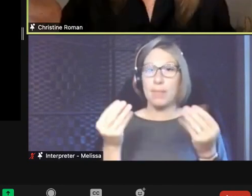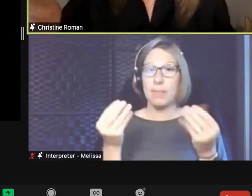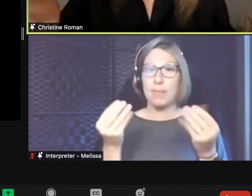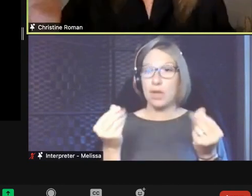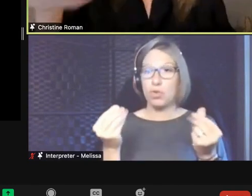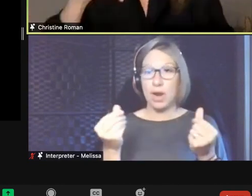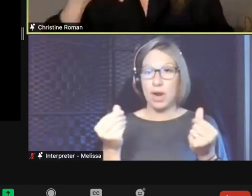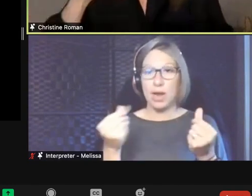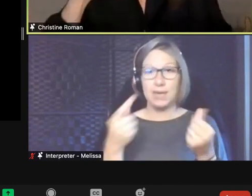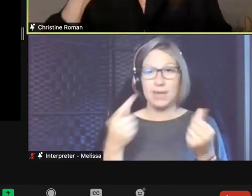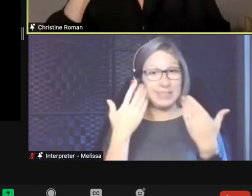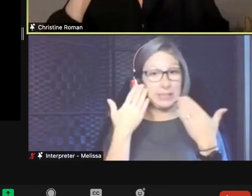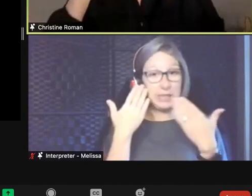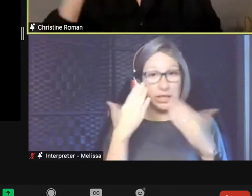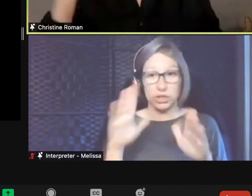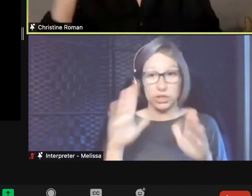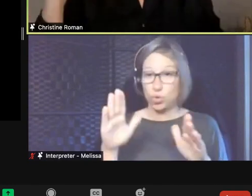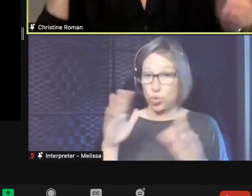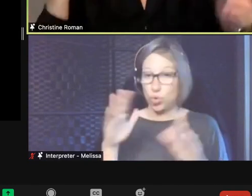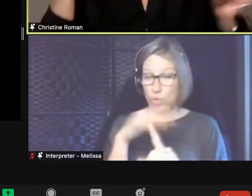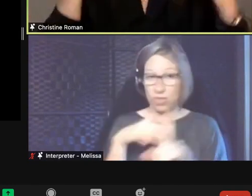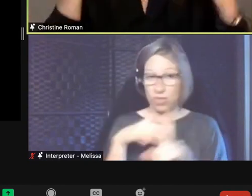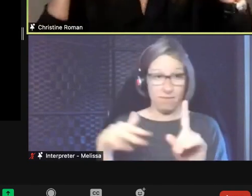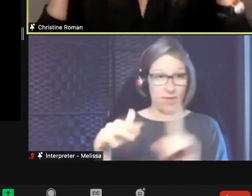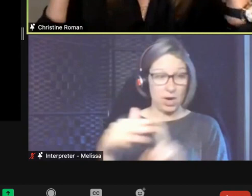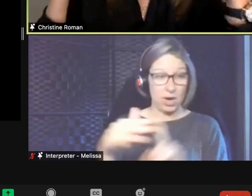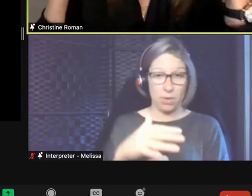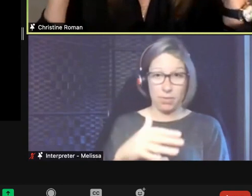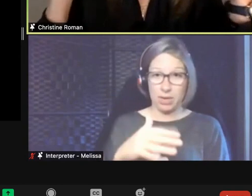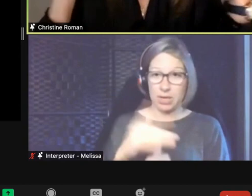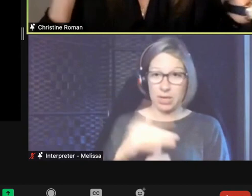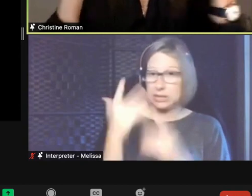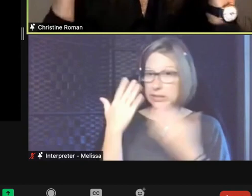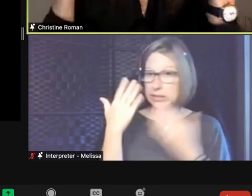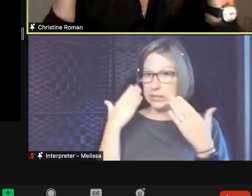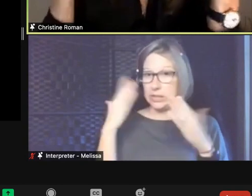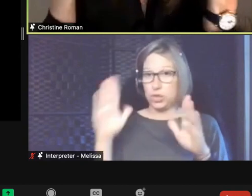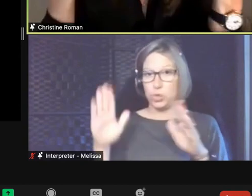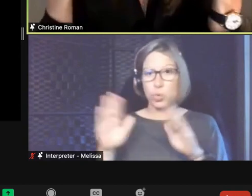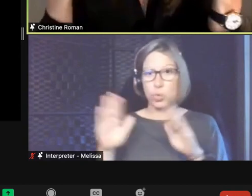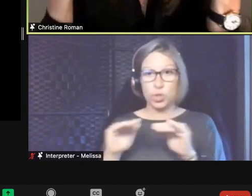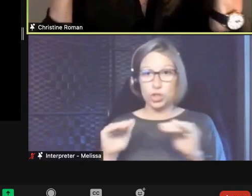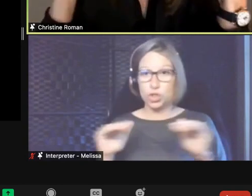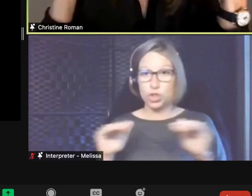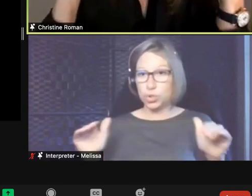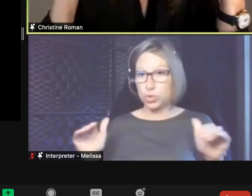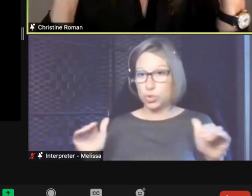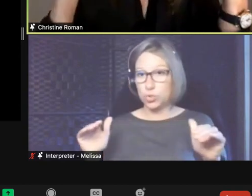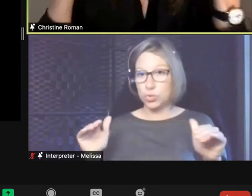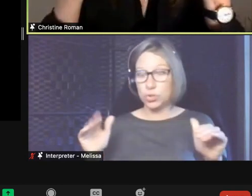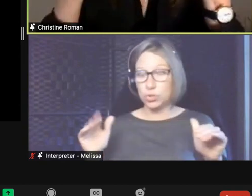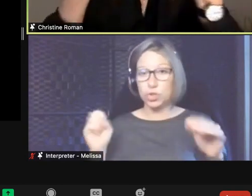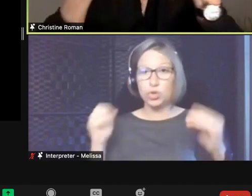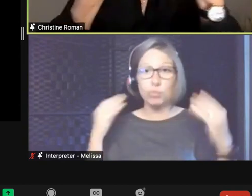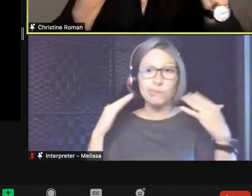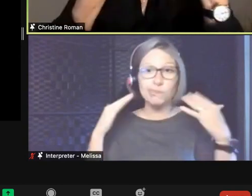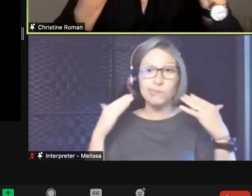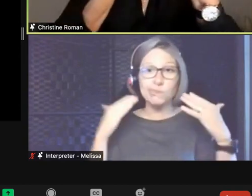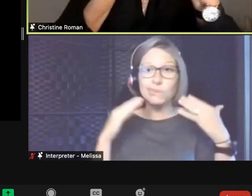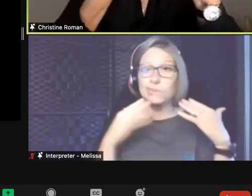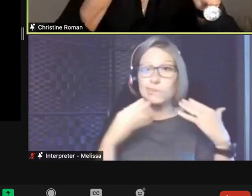of the children. So their voices don't matter because he's never met them before.